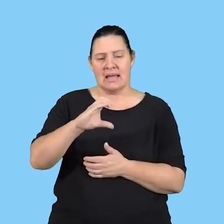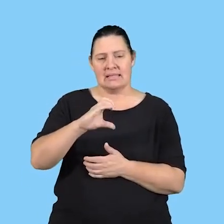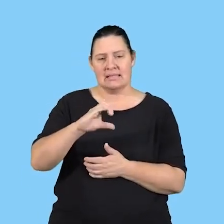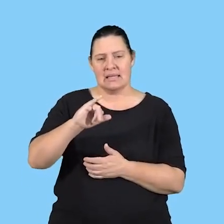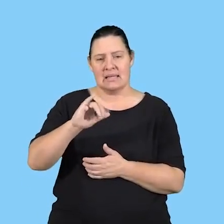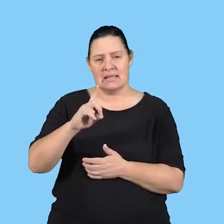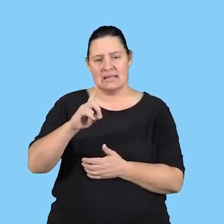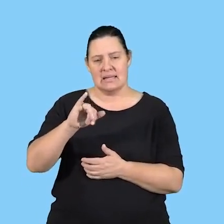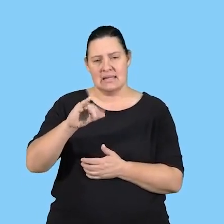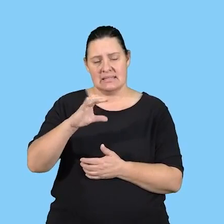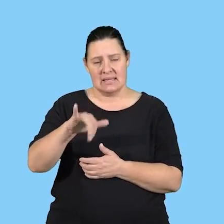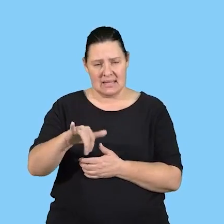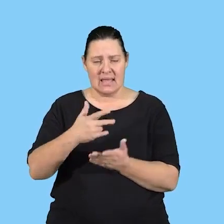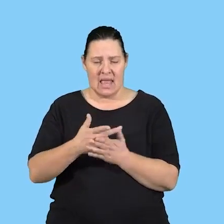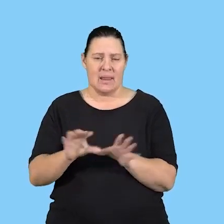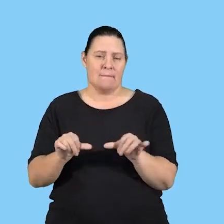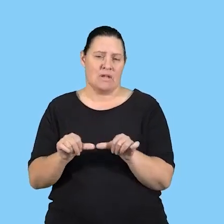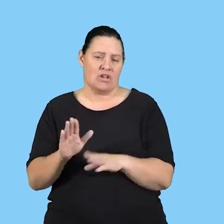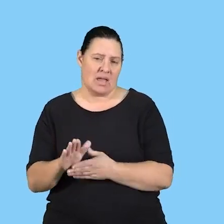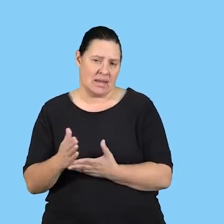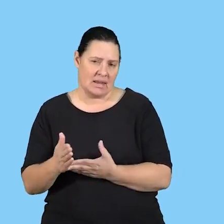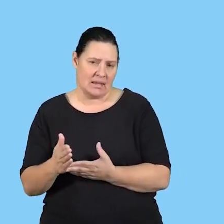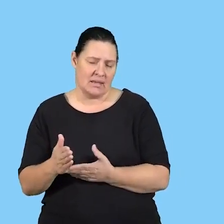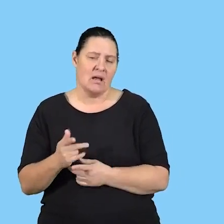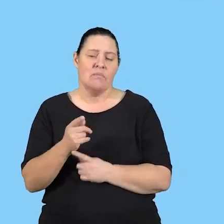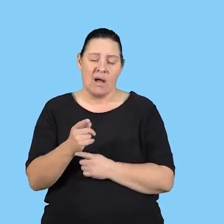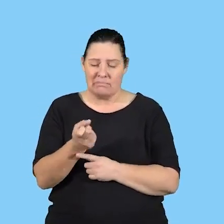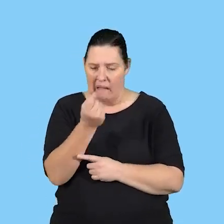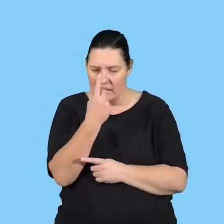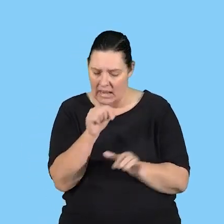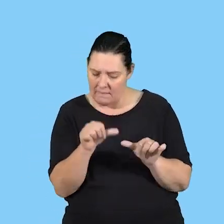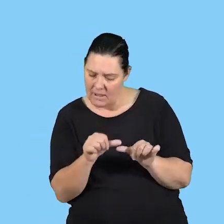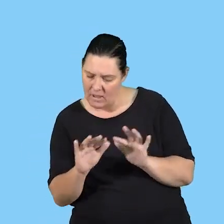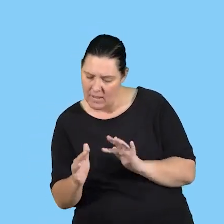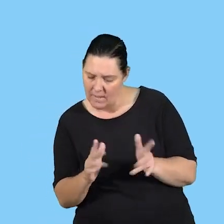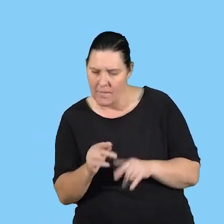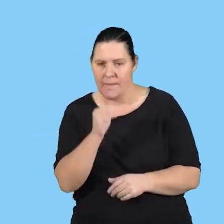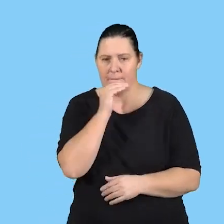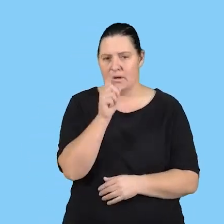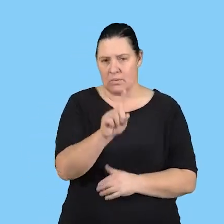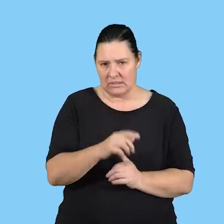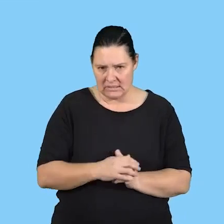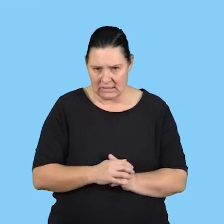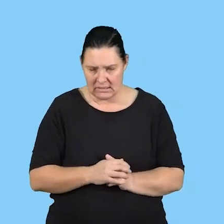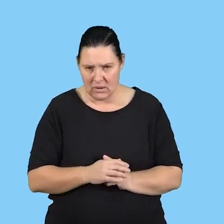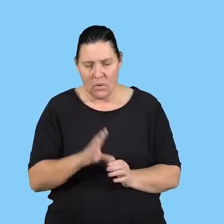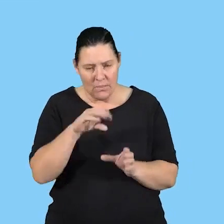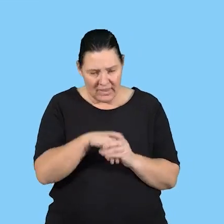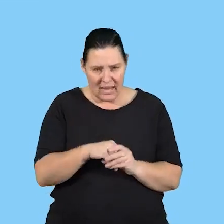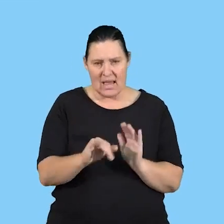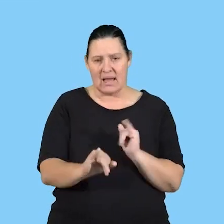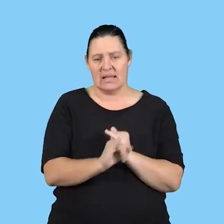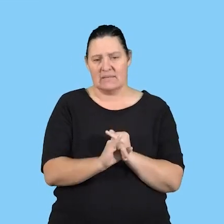Basicity can also be measured. So it's important to actually understand those measurements and what their meanings are